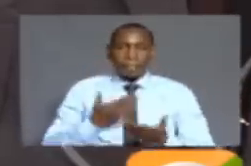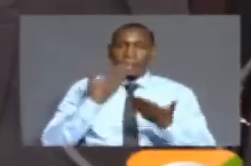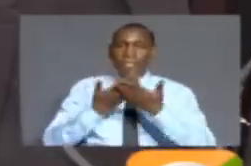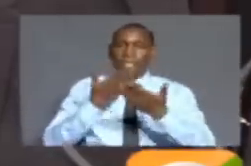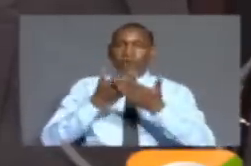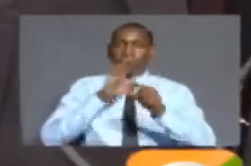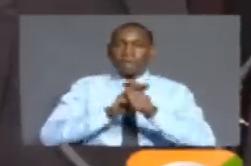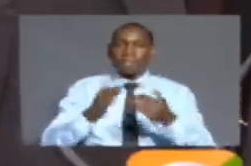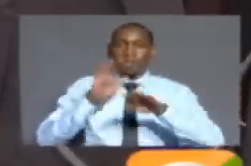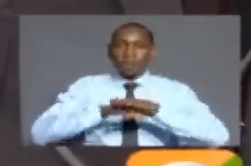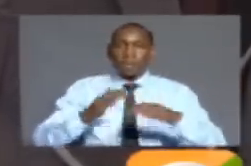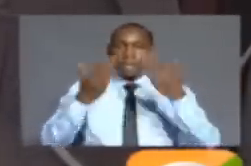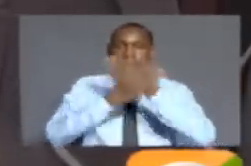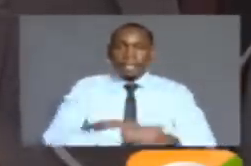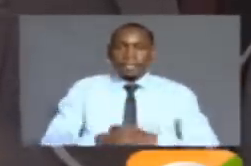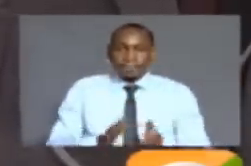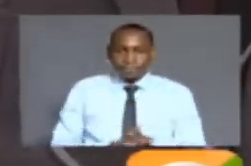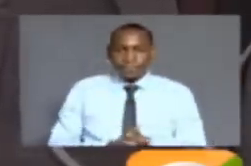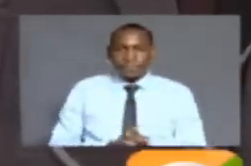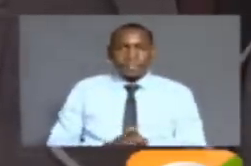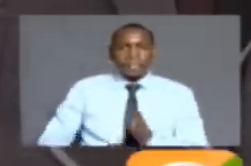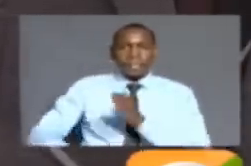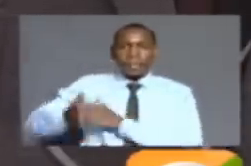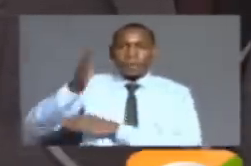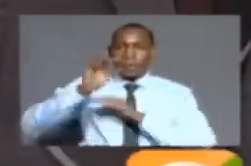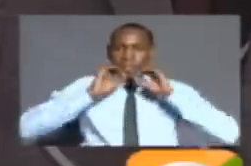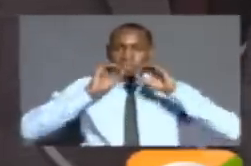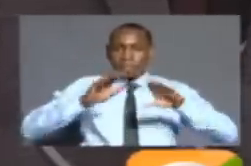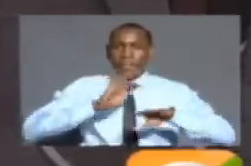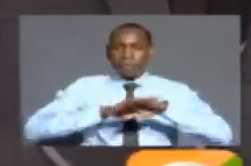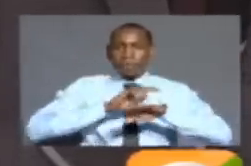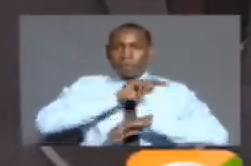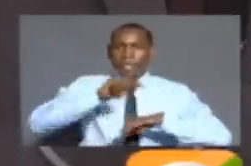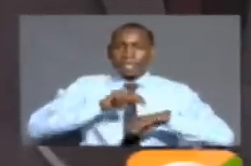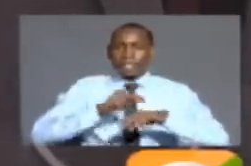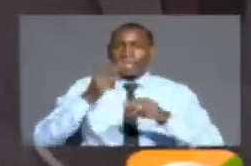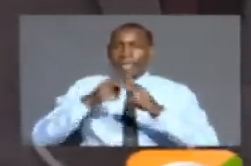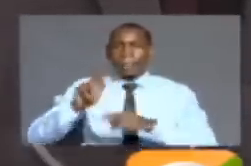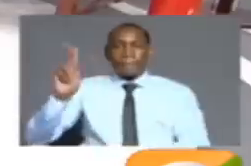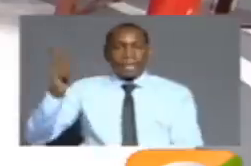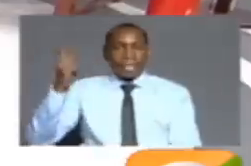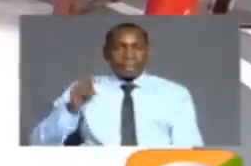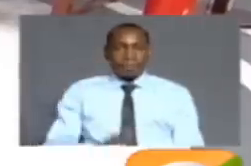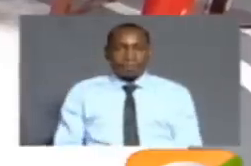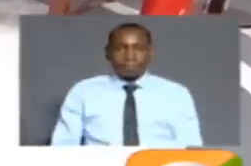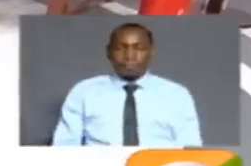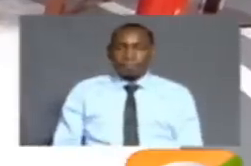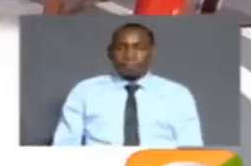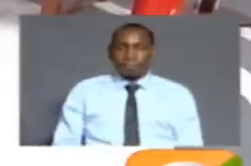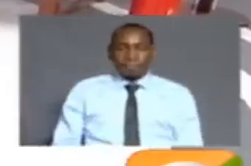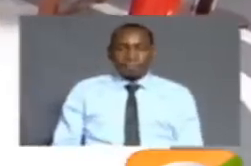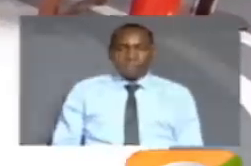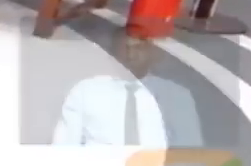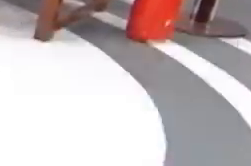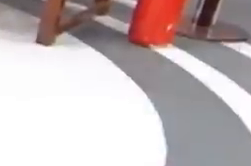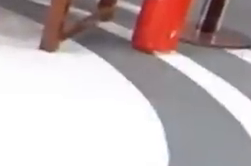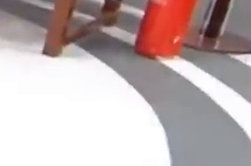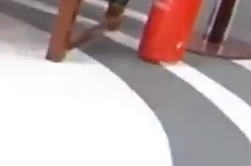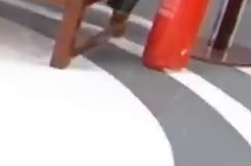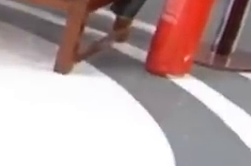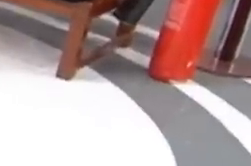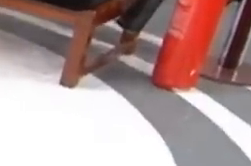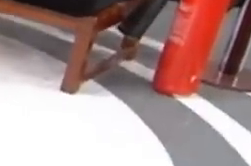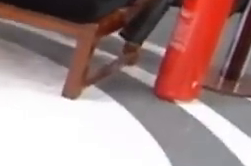so much. Good night, good luck, and God bless this great nation of ours called Kenya. Well done, guys. Do you sleep?